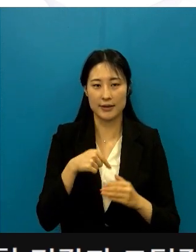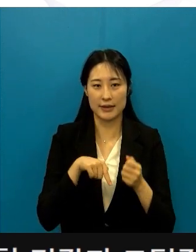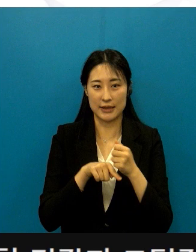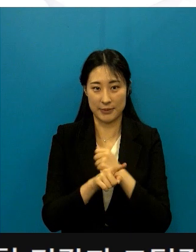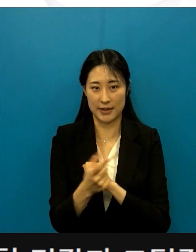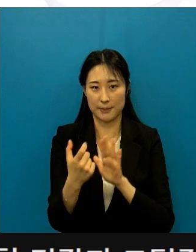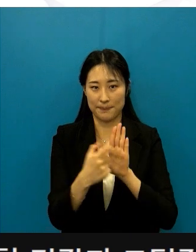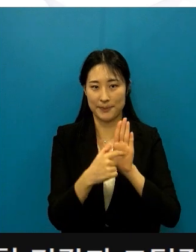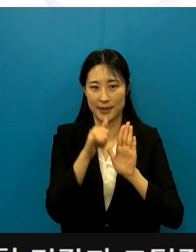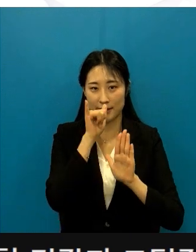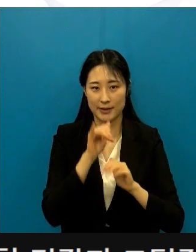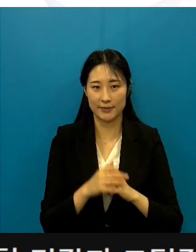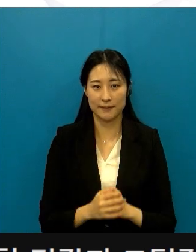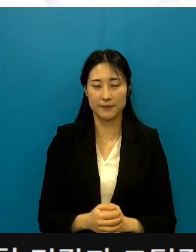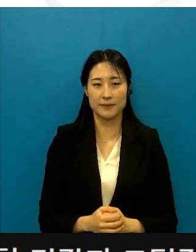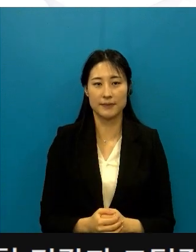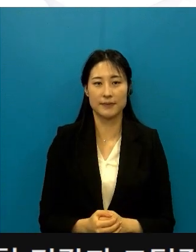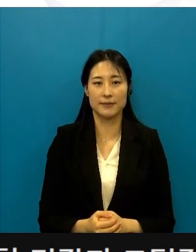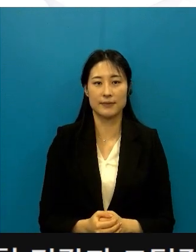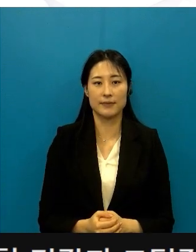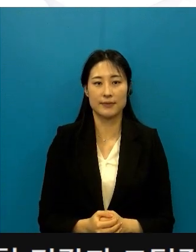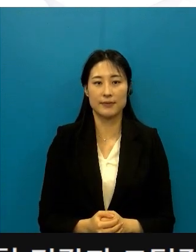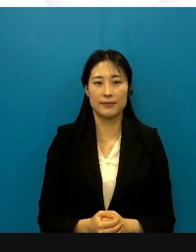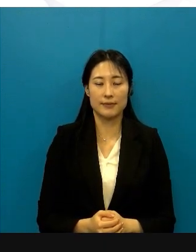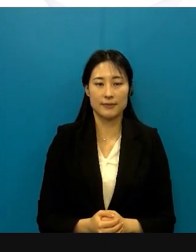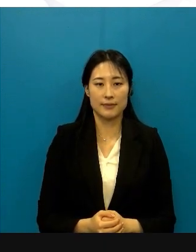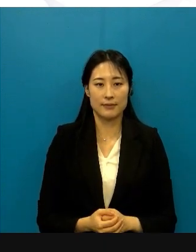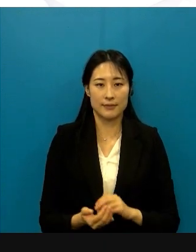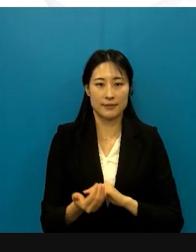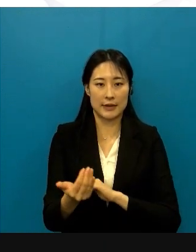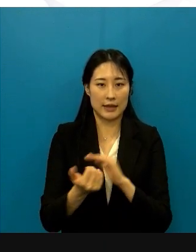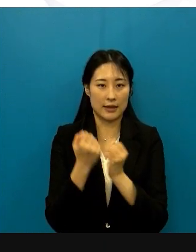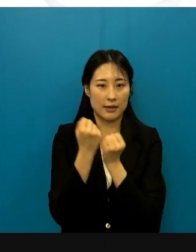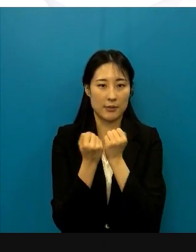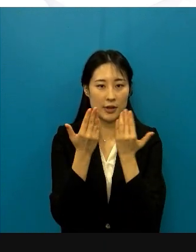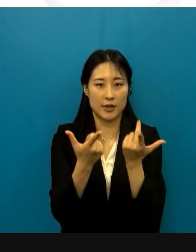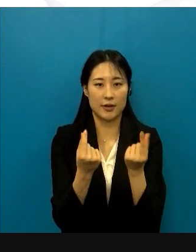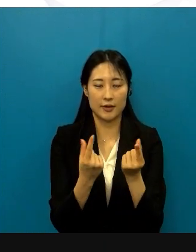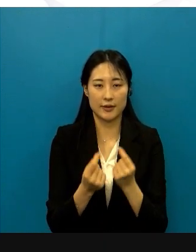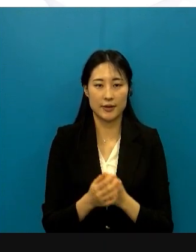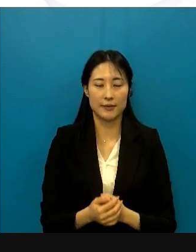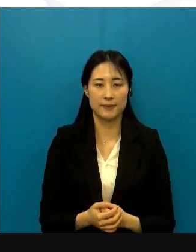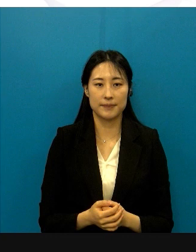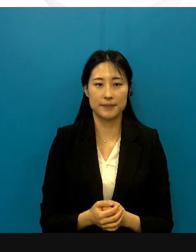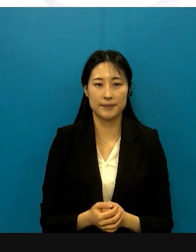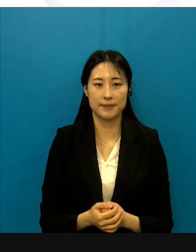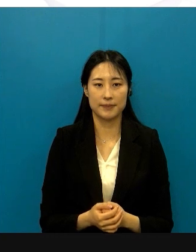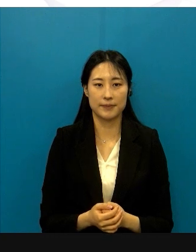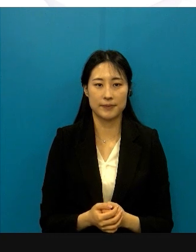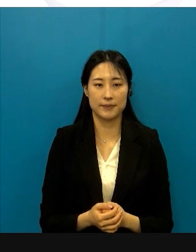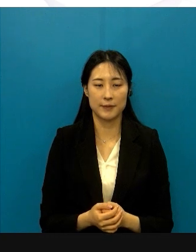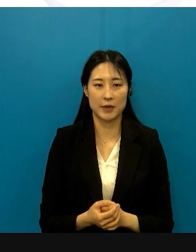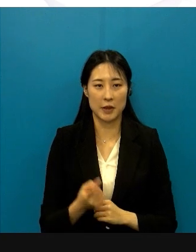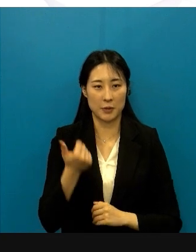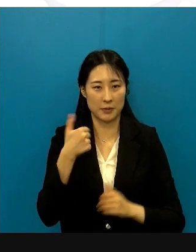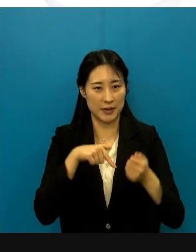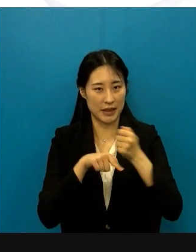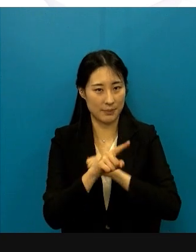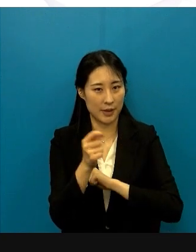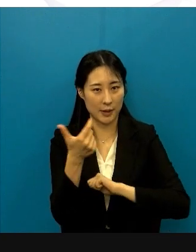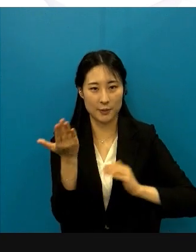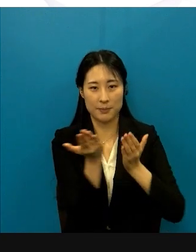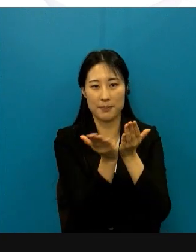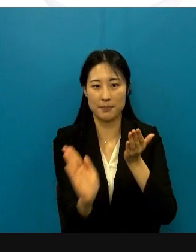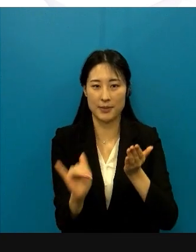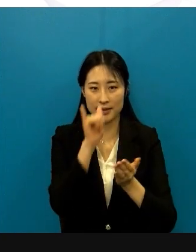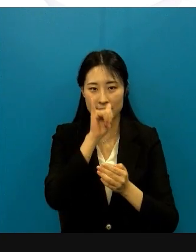already mentioned in the previous presentation, we have this conflict. We have this conflict between the protection of life through the